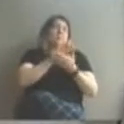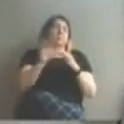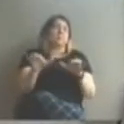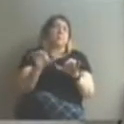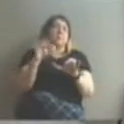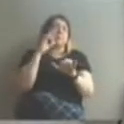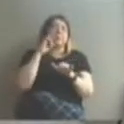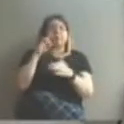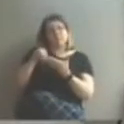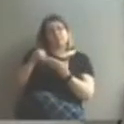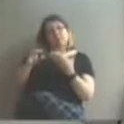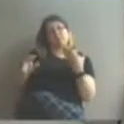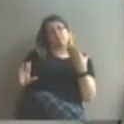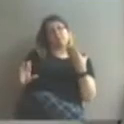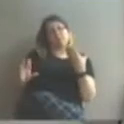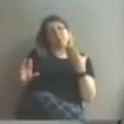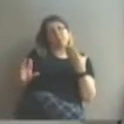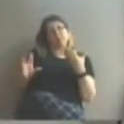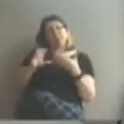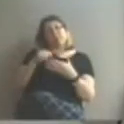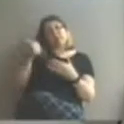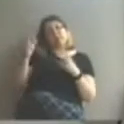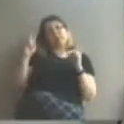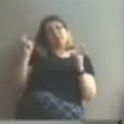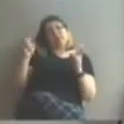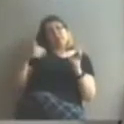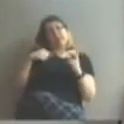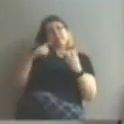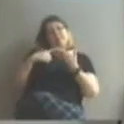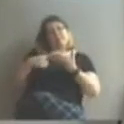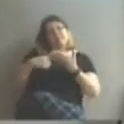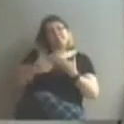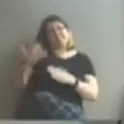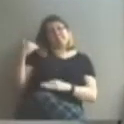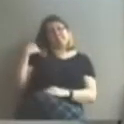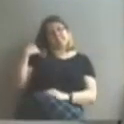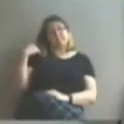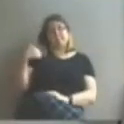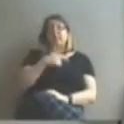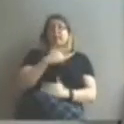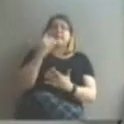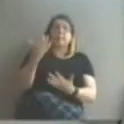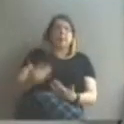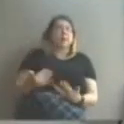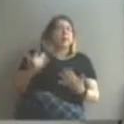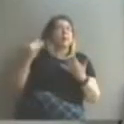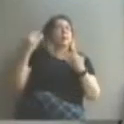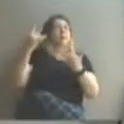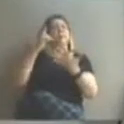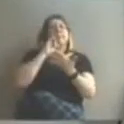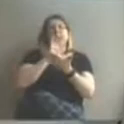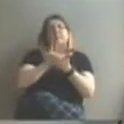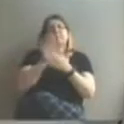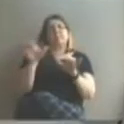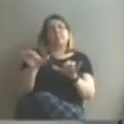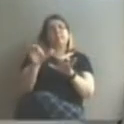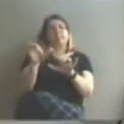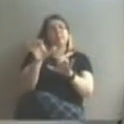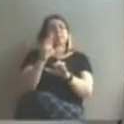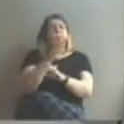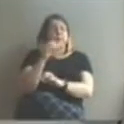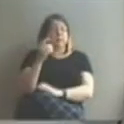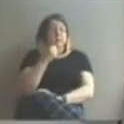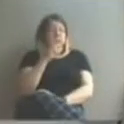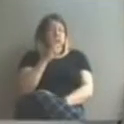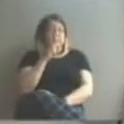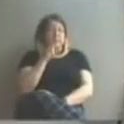performance for the students. My other issue that I've discussed previously is that we have waited for the academic performance, and even you, Dr.